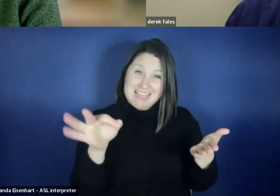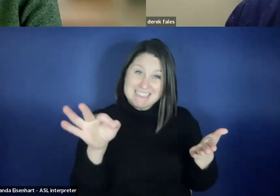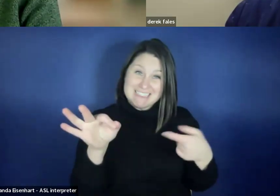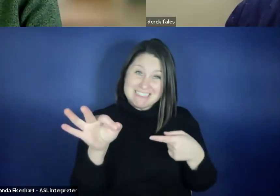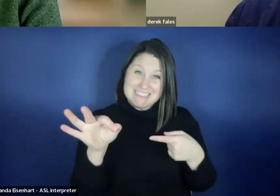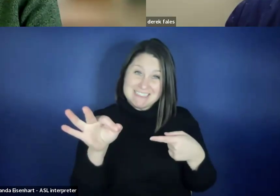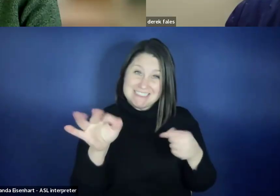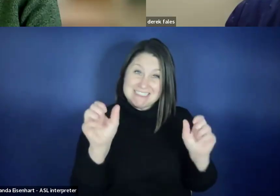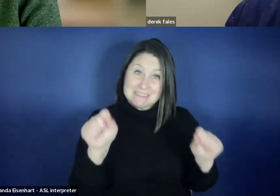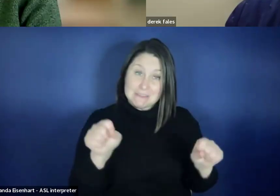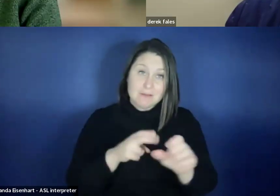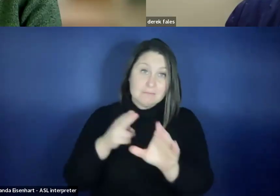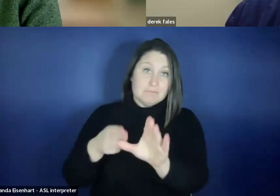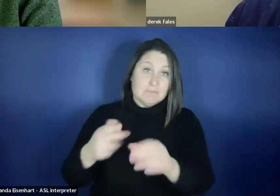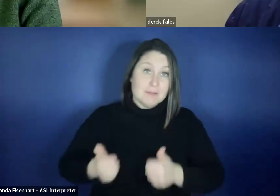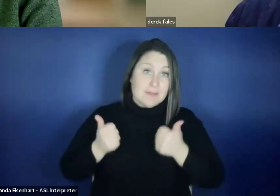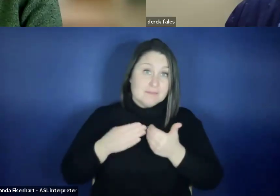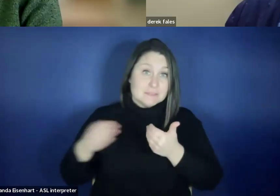to access lifespan?